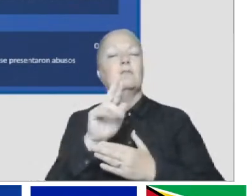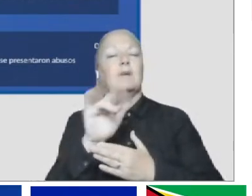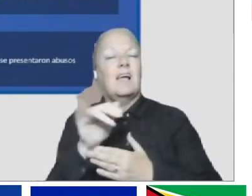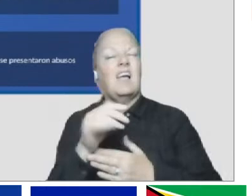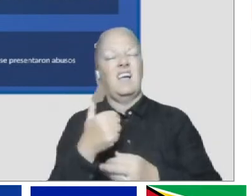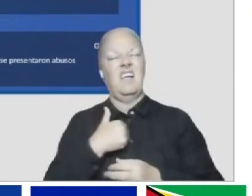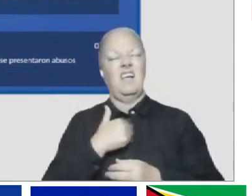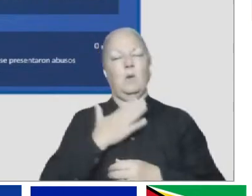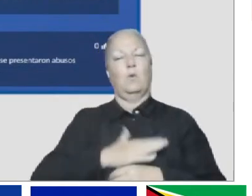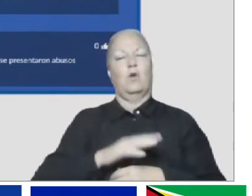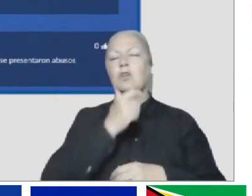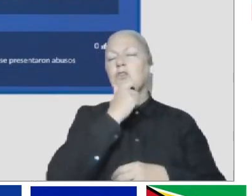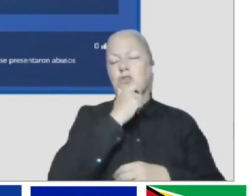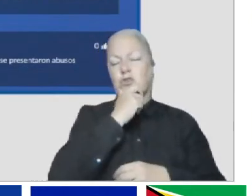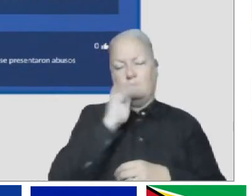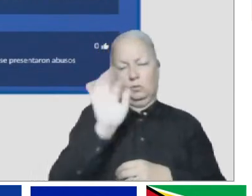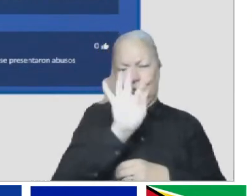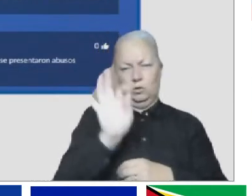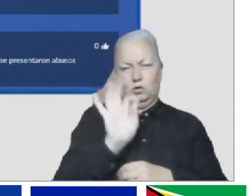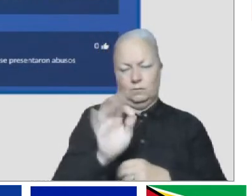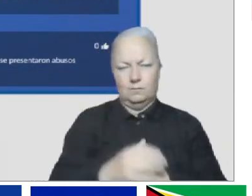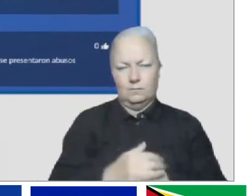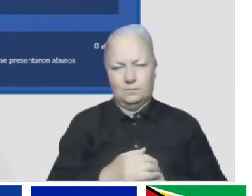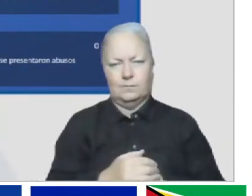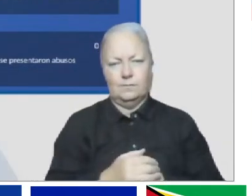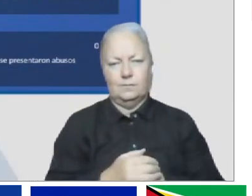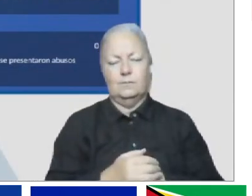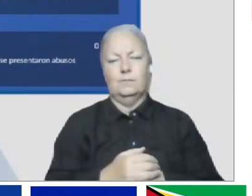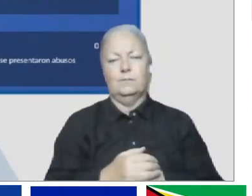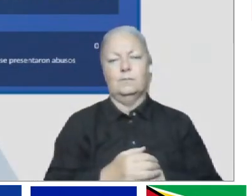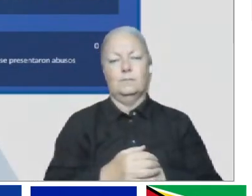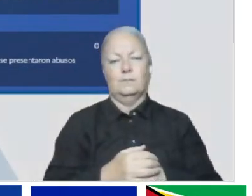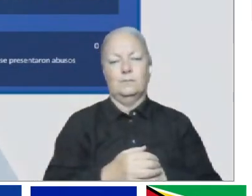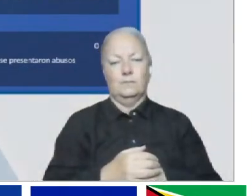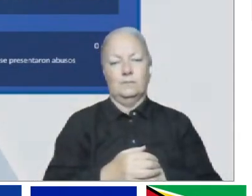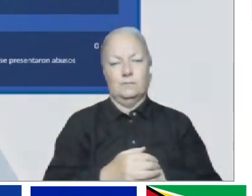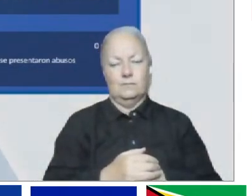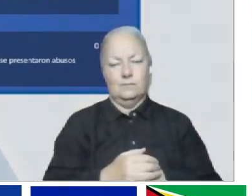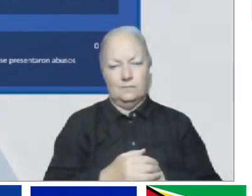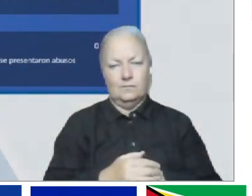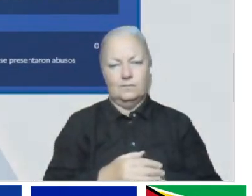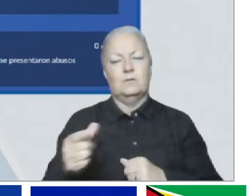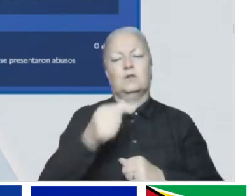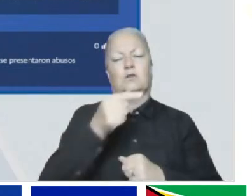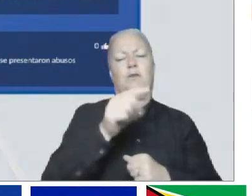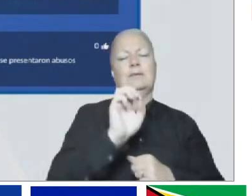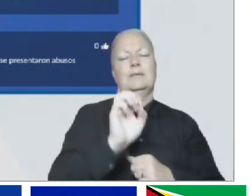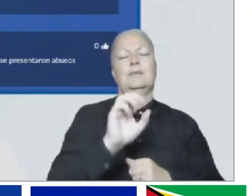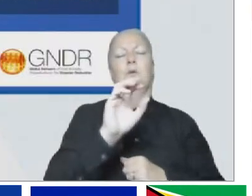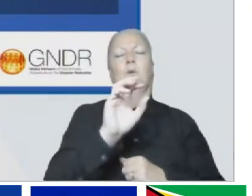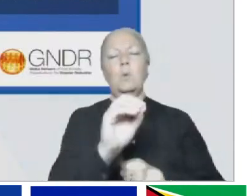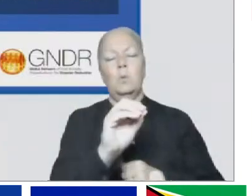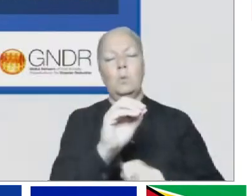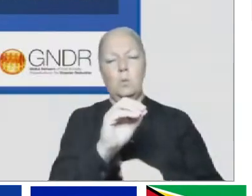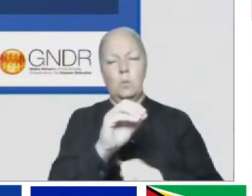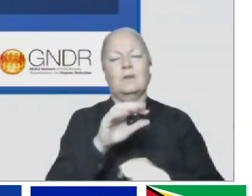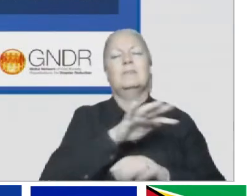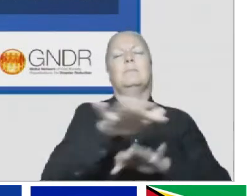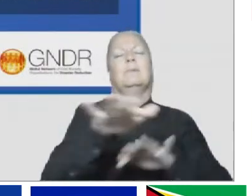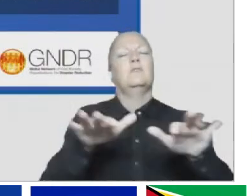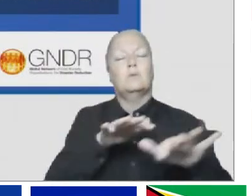the contribution of geospatial information in disaster risk management governance?